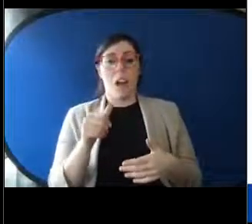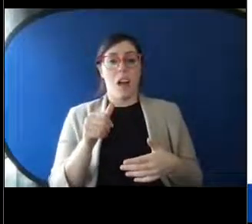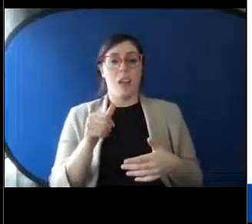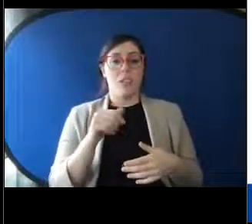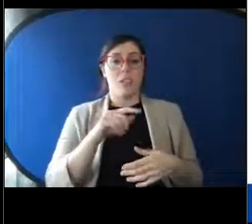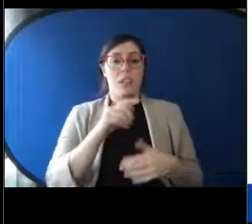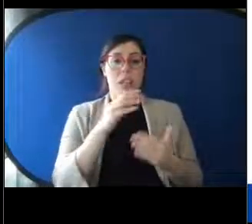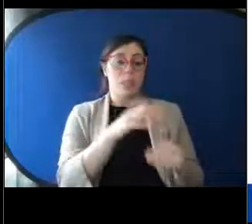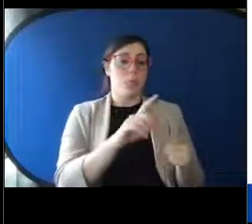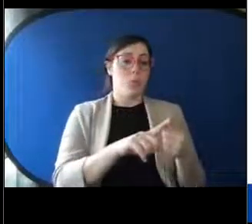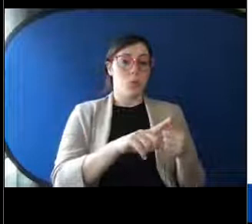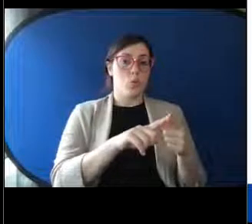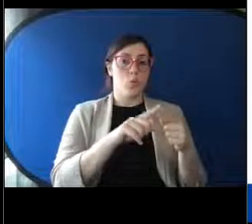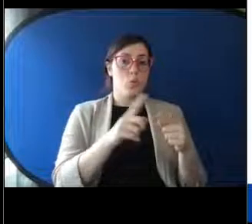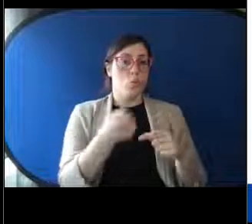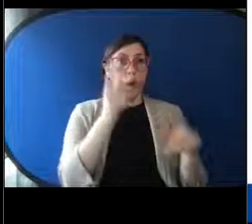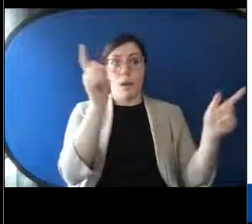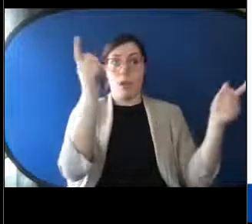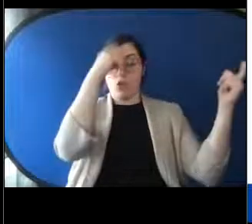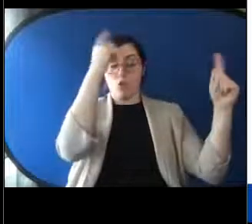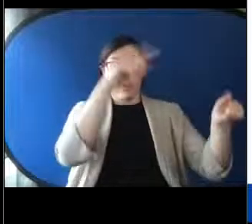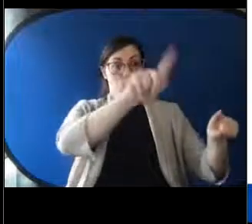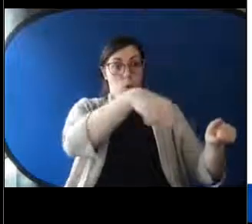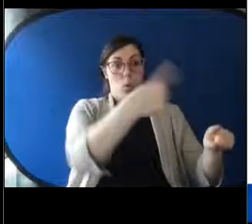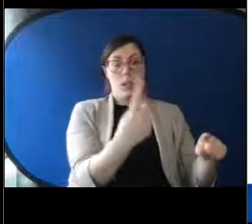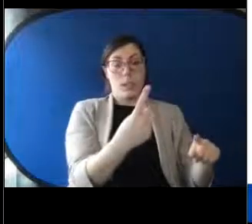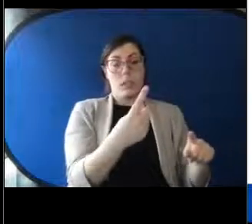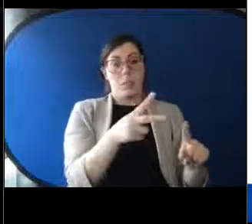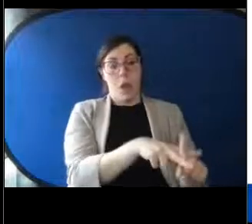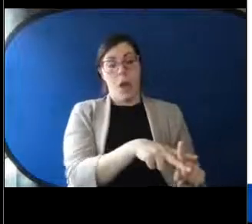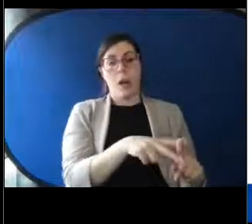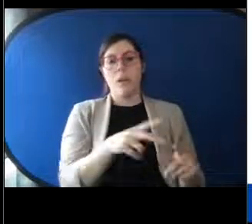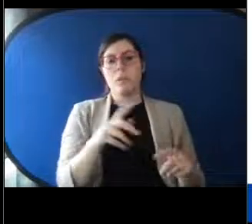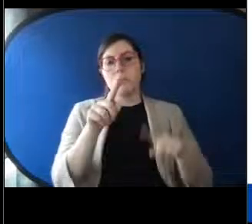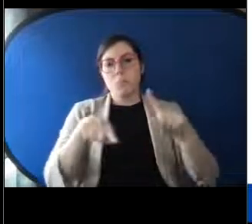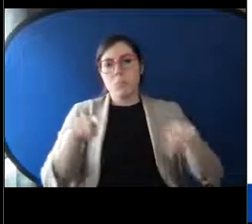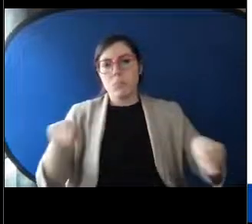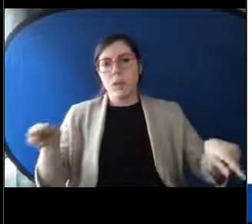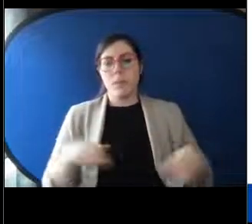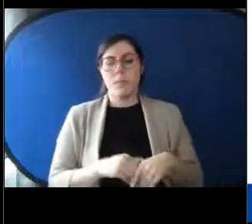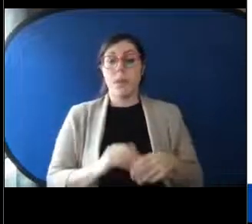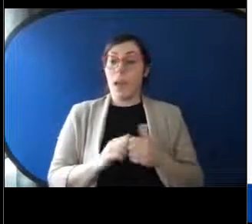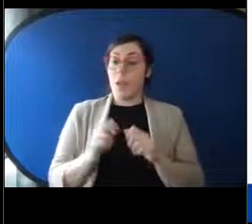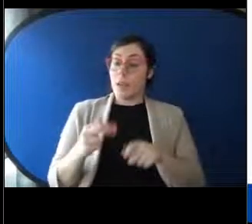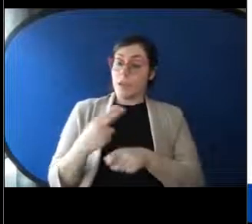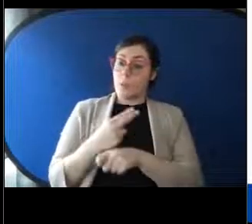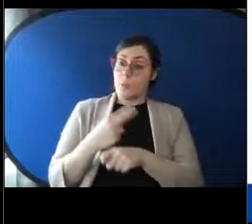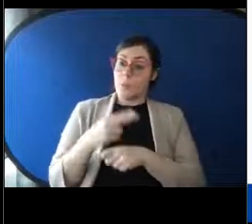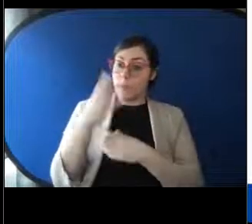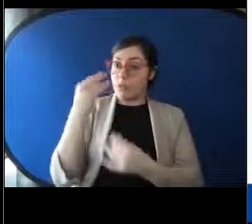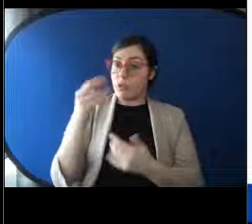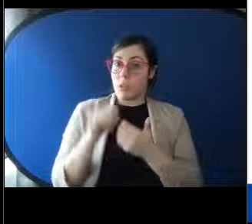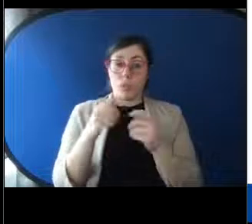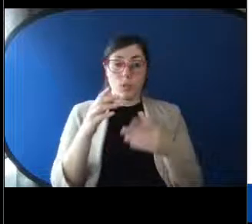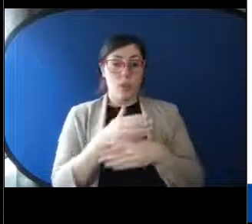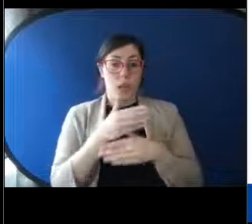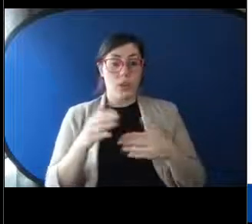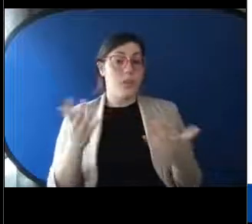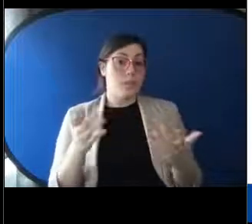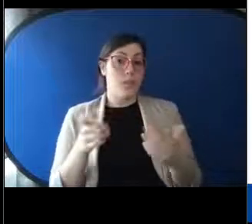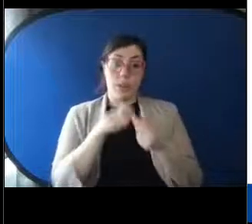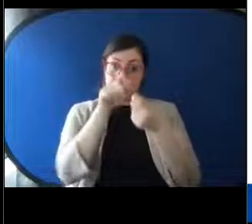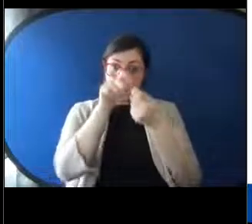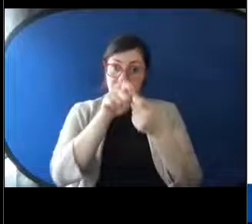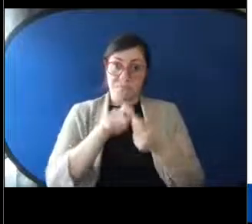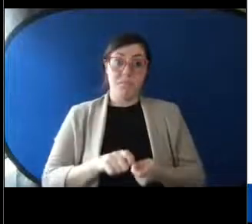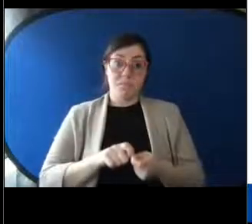specific to suit a particular scenario. So now all the terms, meaning how we can use the data, how we can share it, they're all clearly defined. And